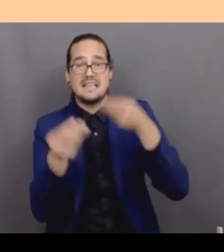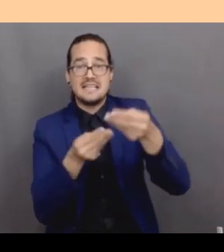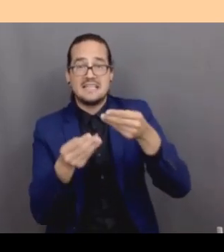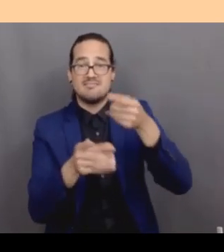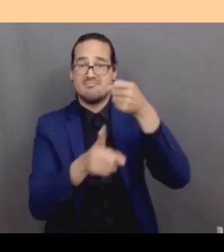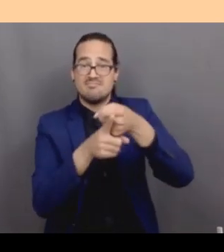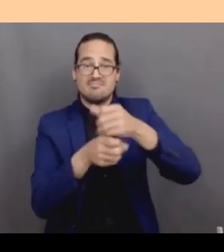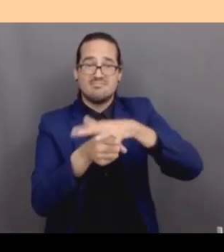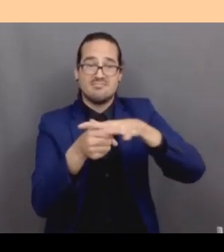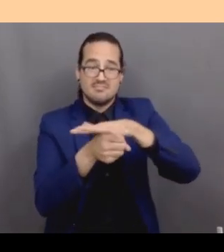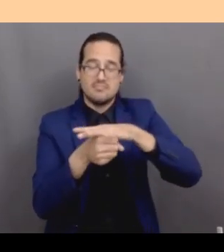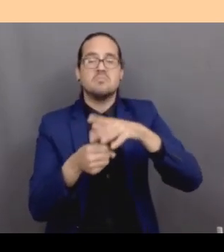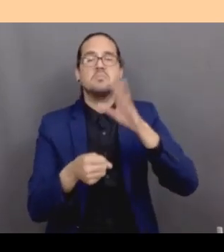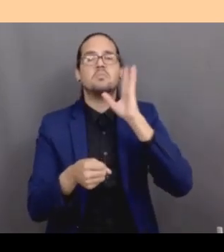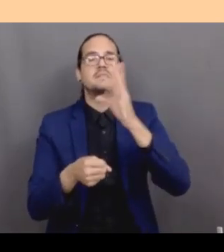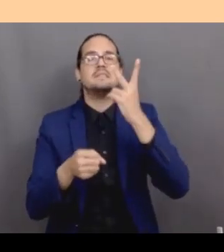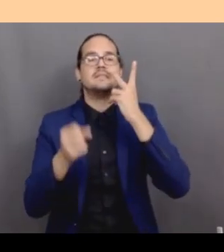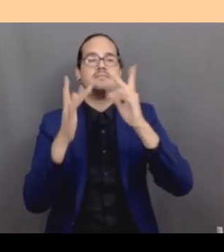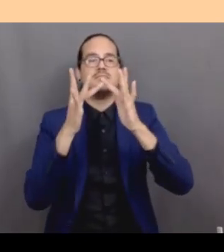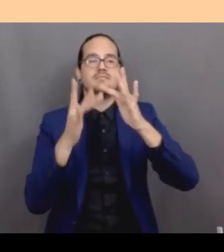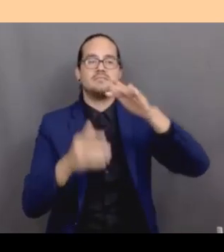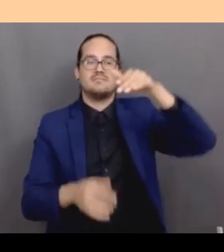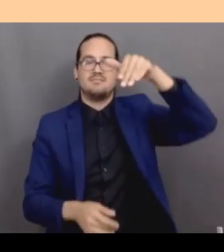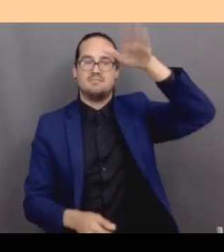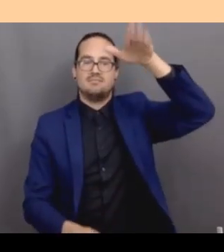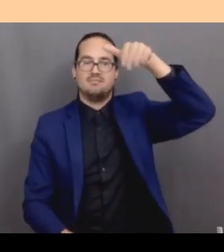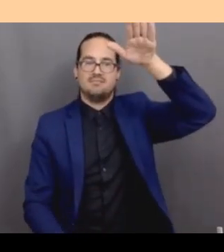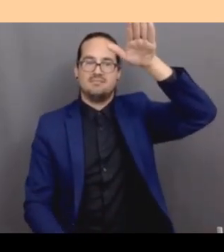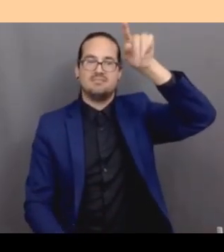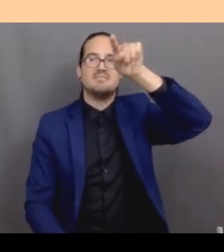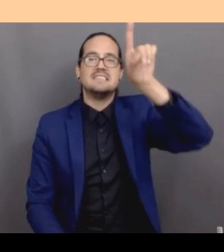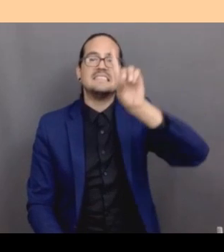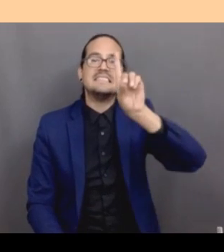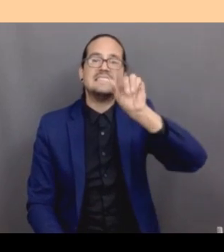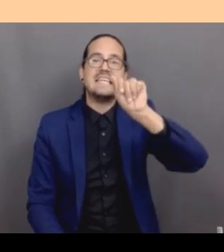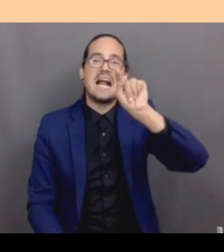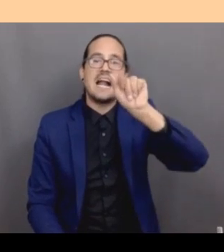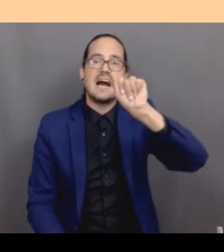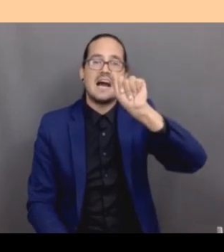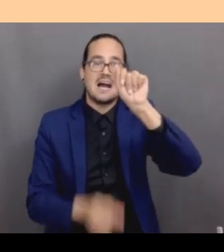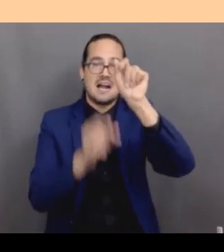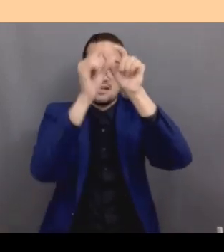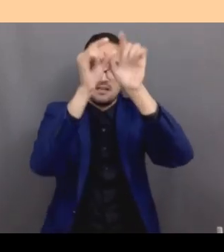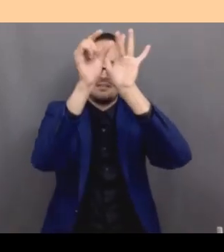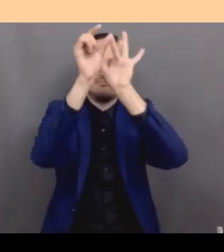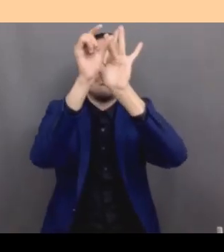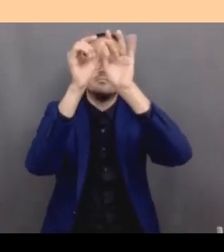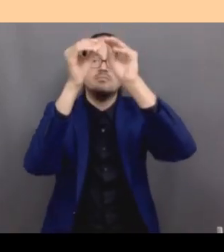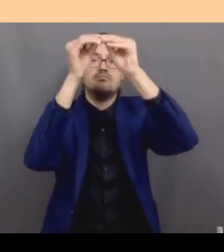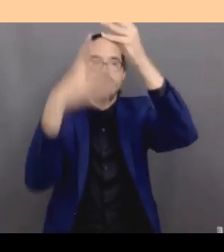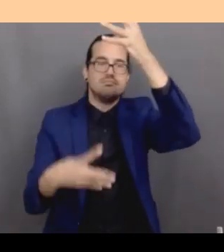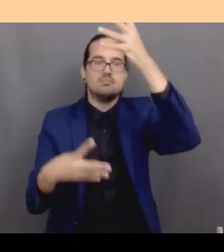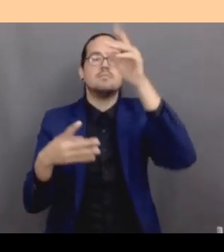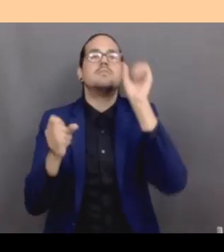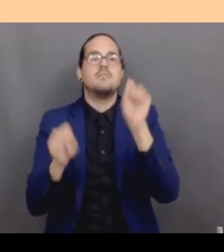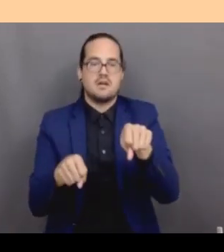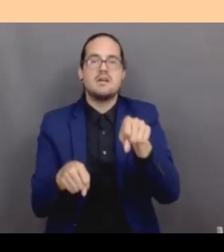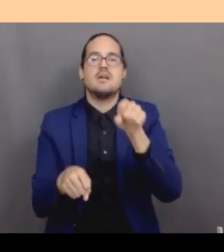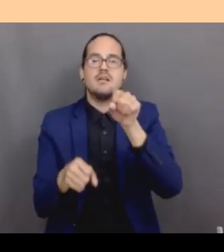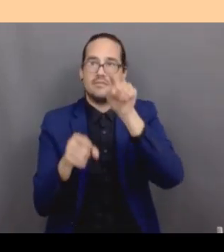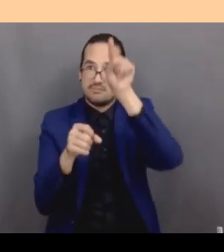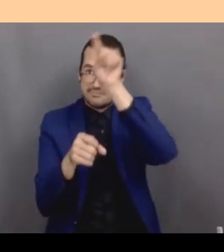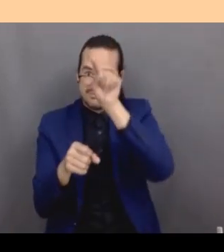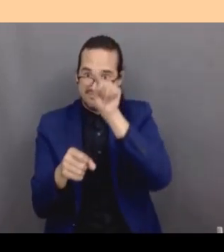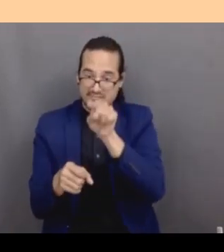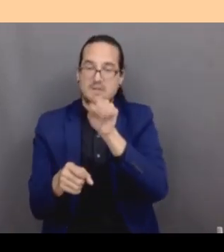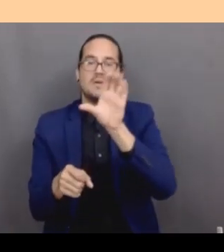on that and feel free to dive into Marin's COVID-19 data. That page is updated daily. So with that, I'd